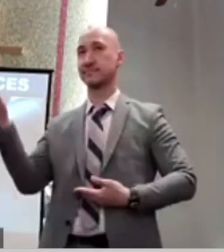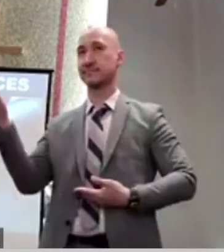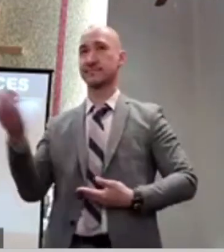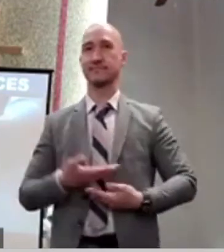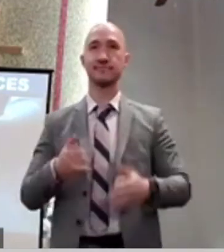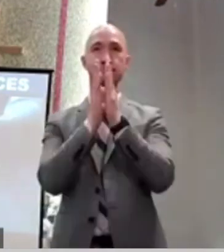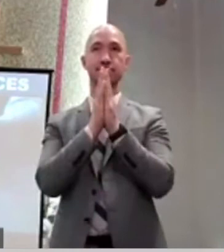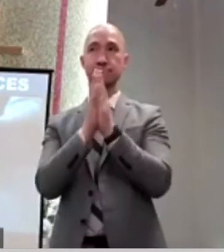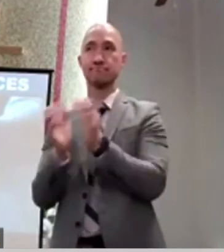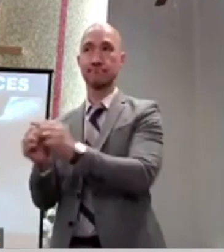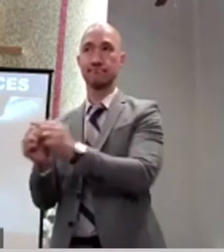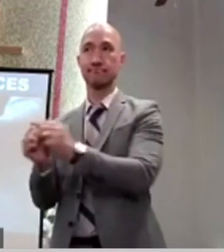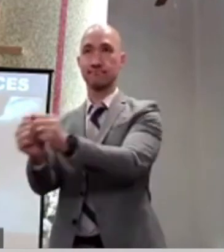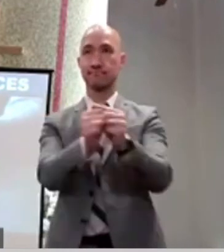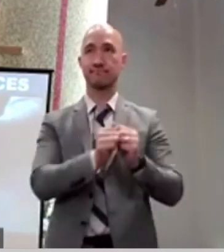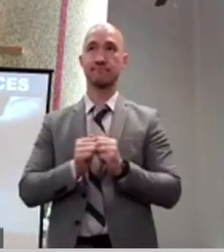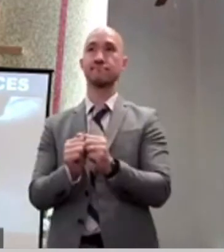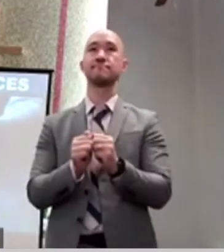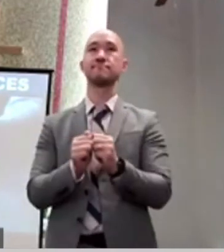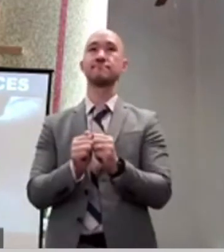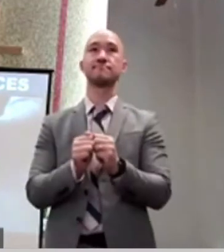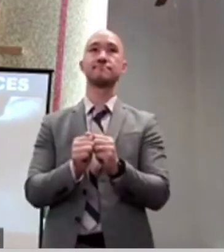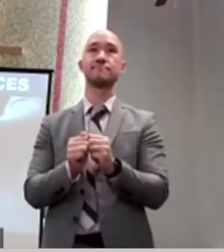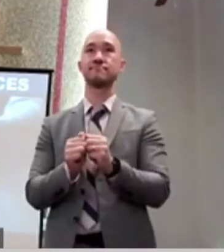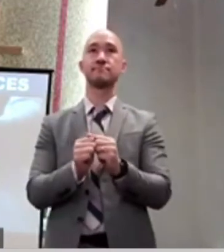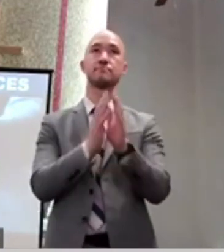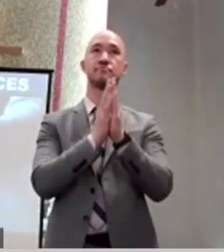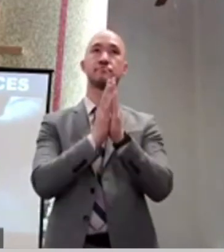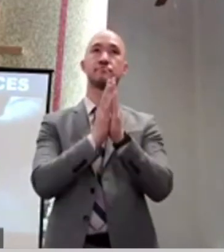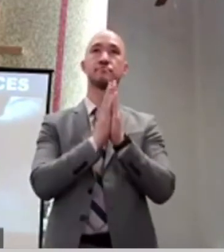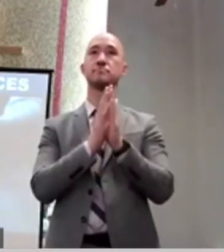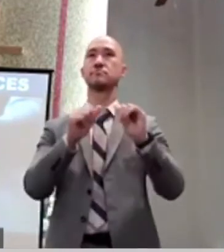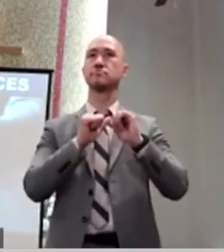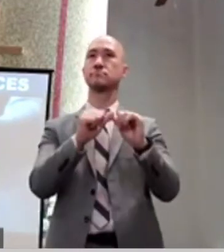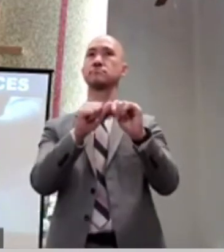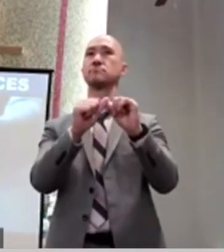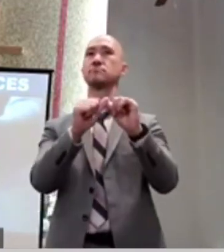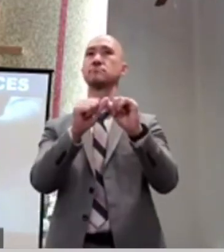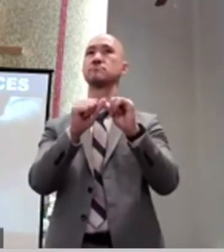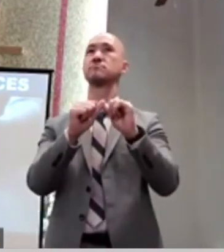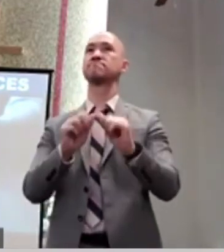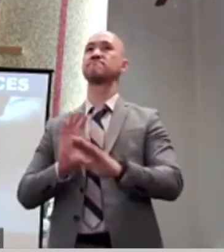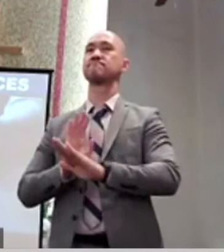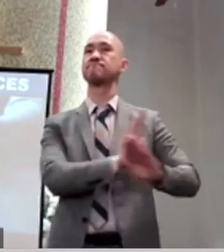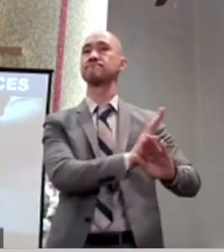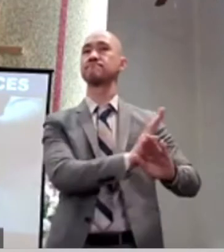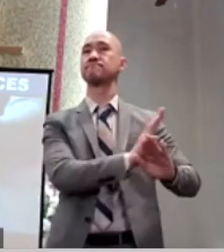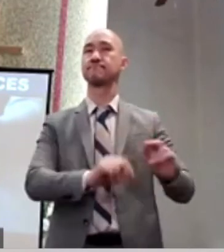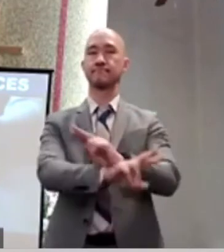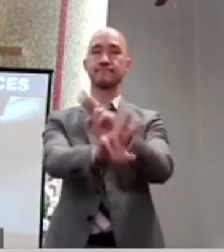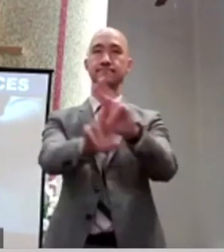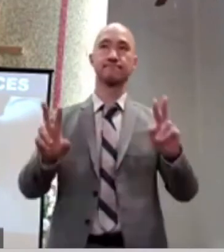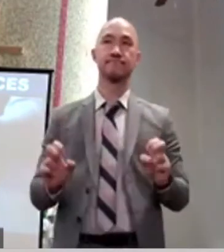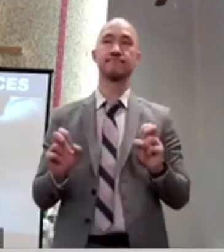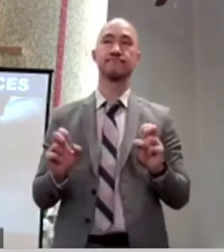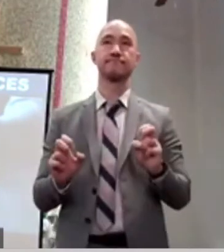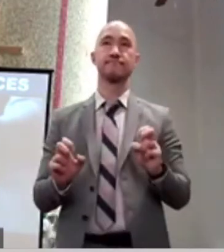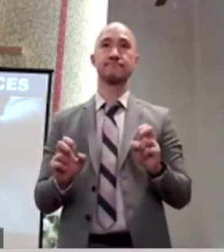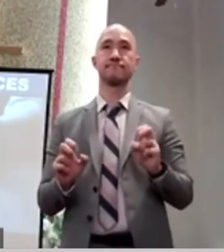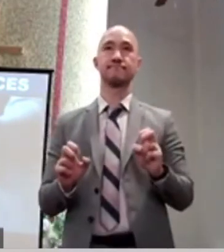today. Let's pray together. Let's pray to continue to die to our flesh, to continue to put